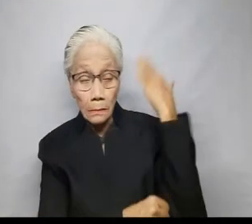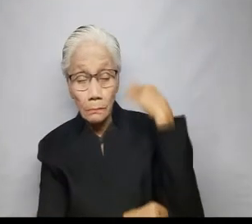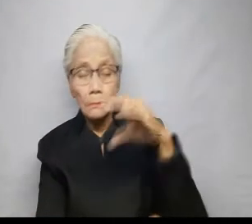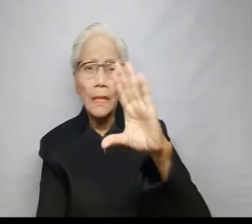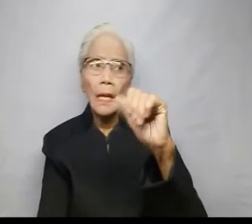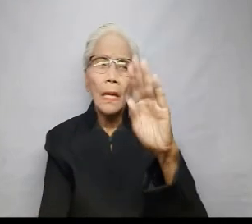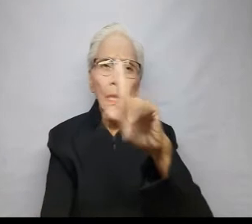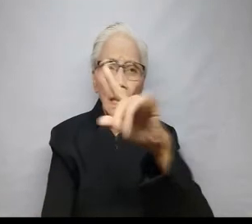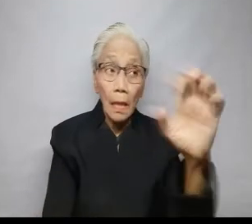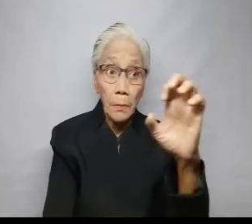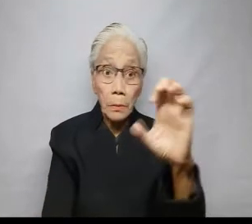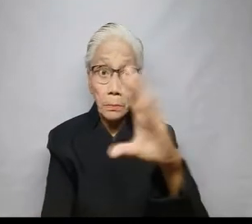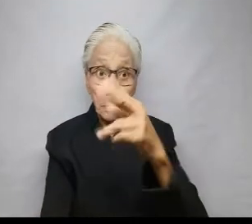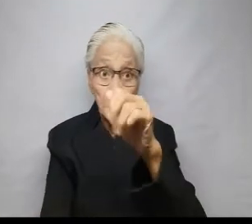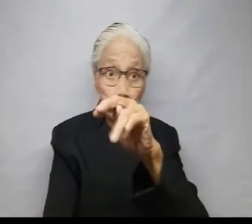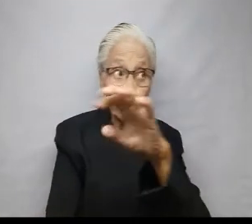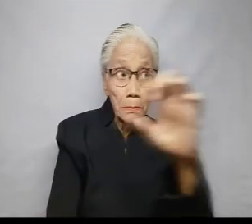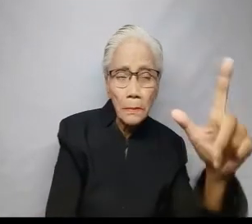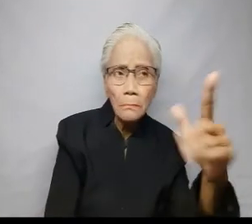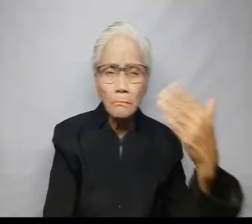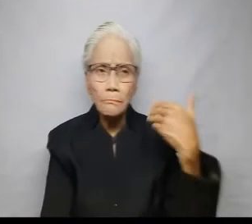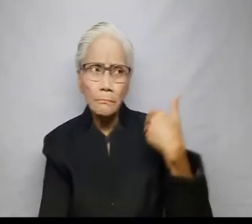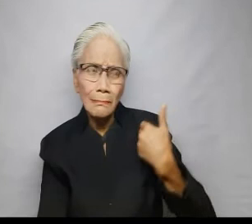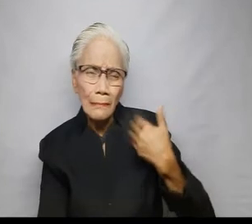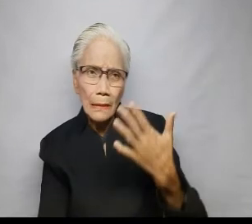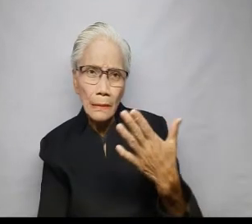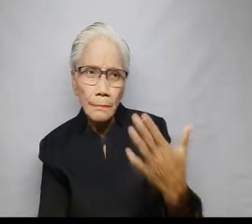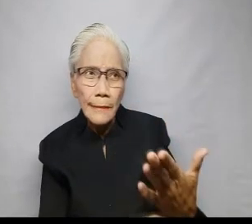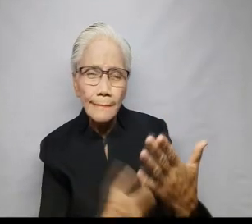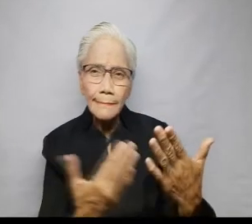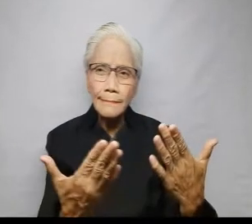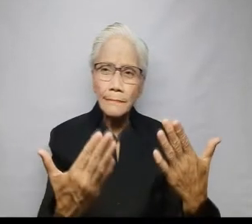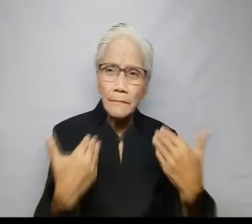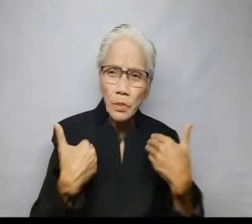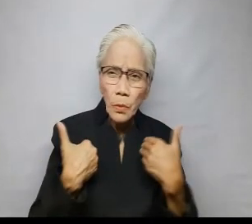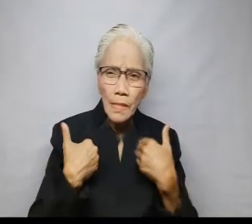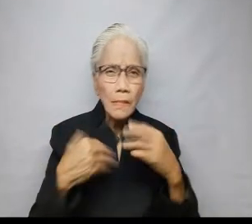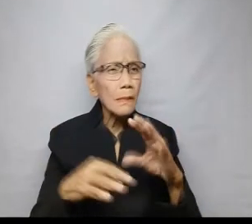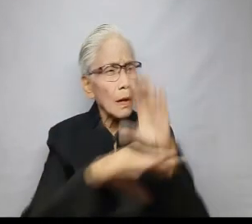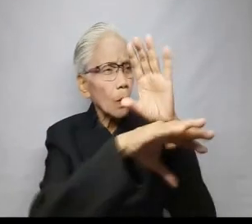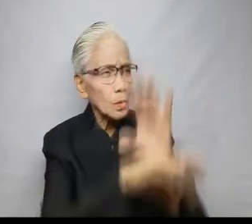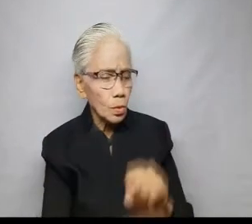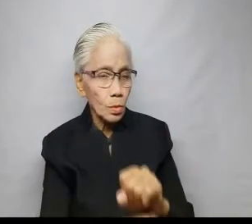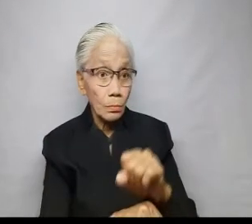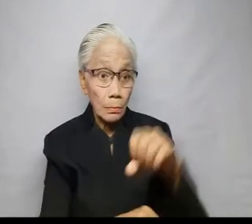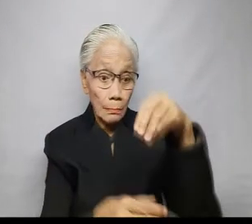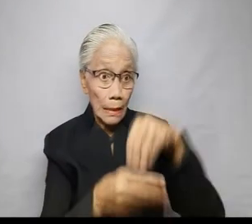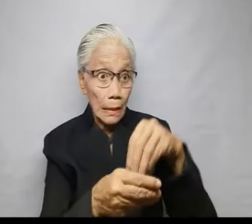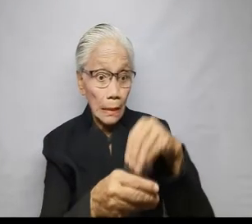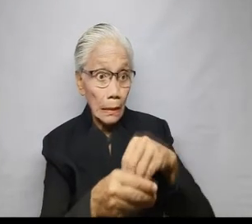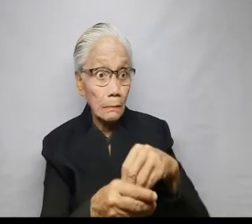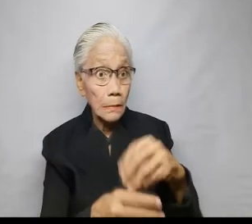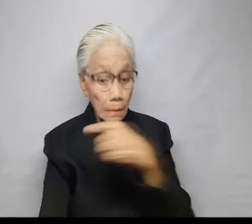Years ago, a cable channel featured this foot binding for beauty, which was a